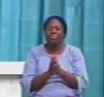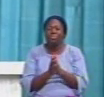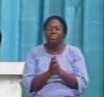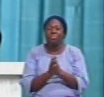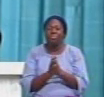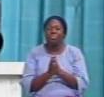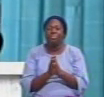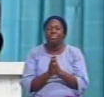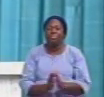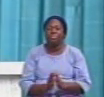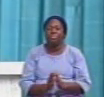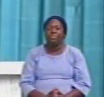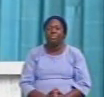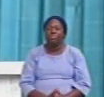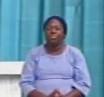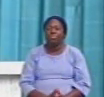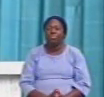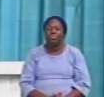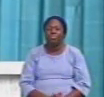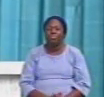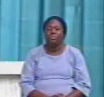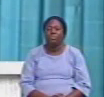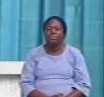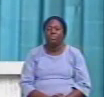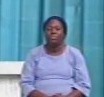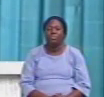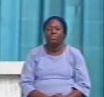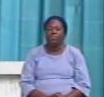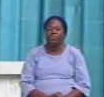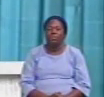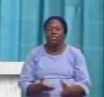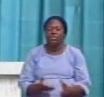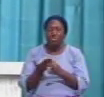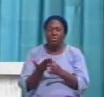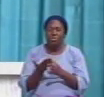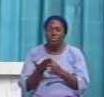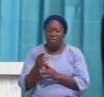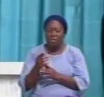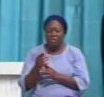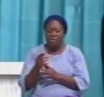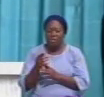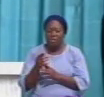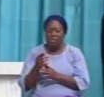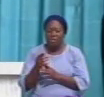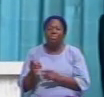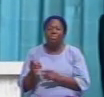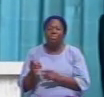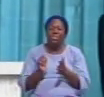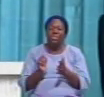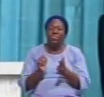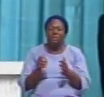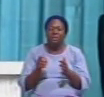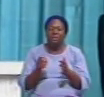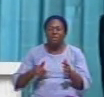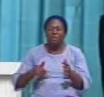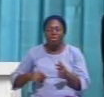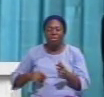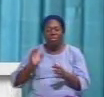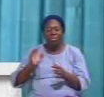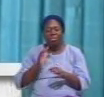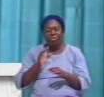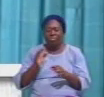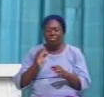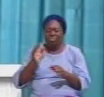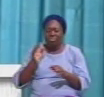Through him, the The Lord will minister to you.